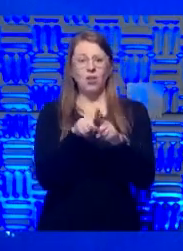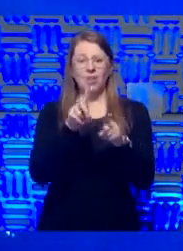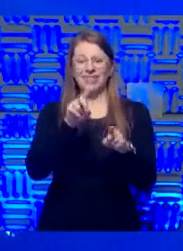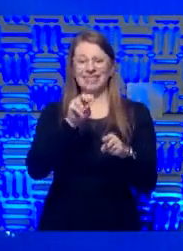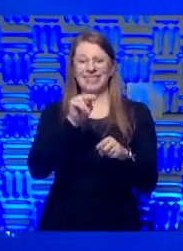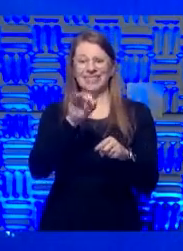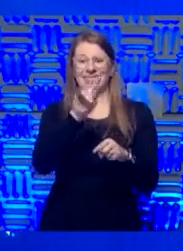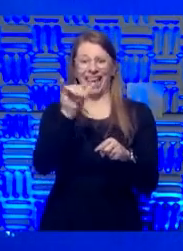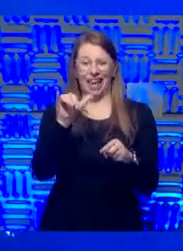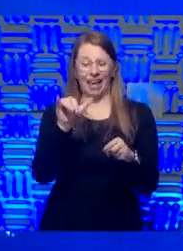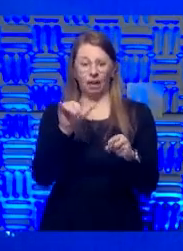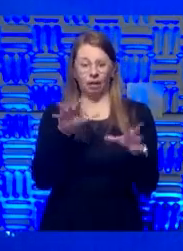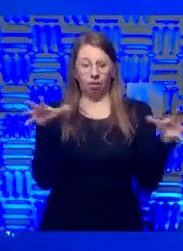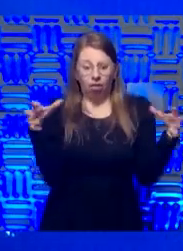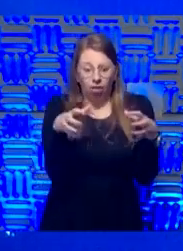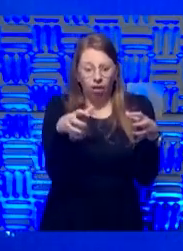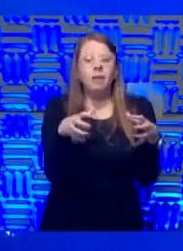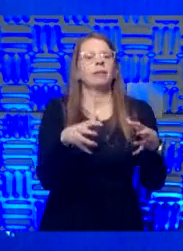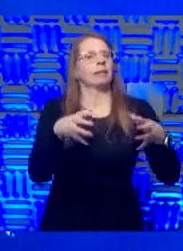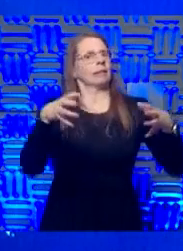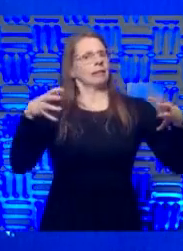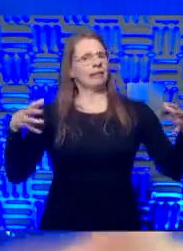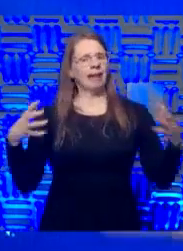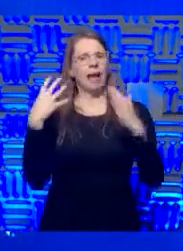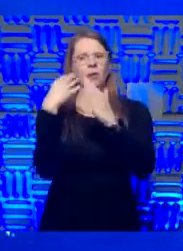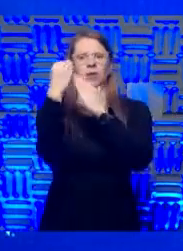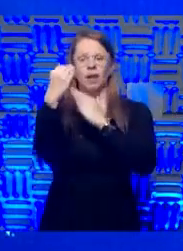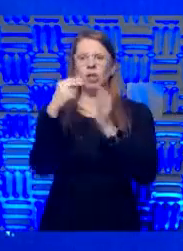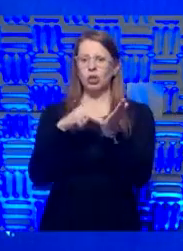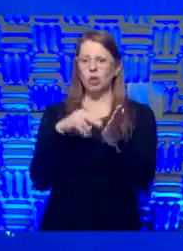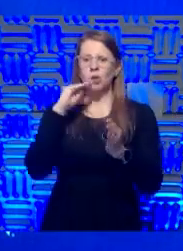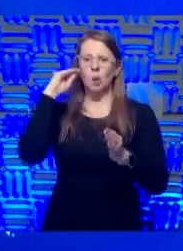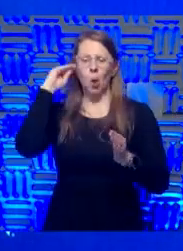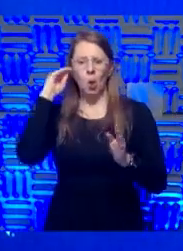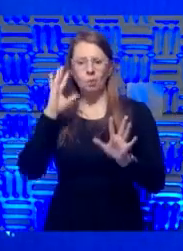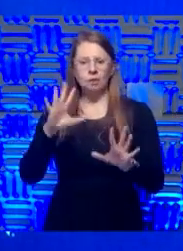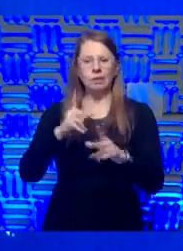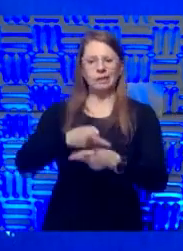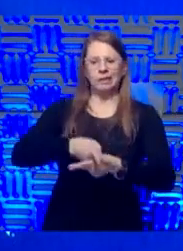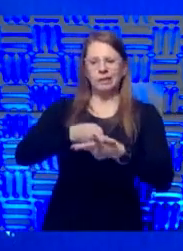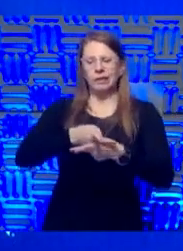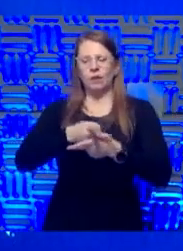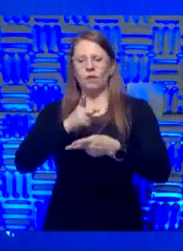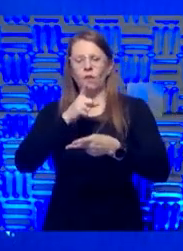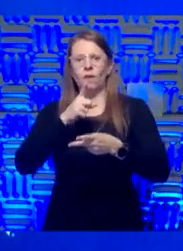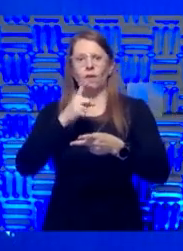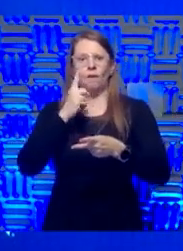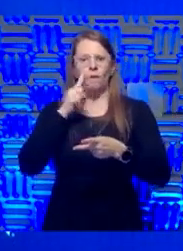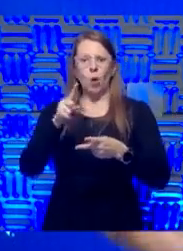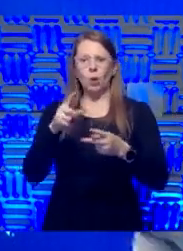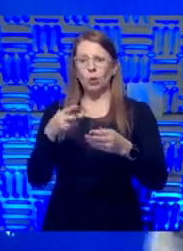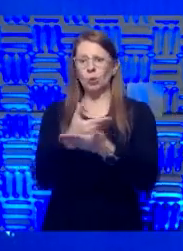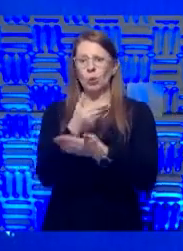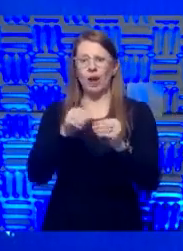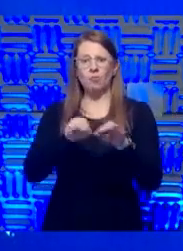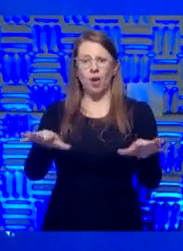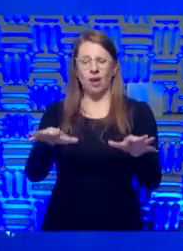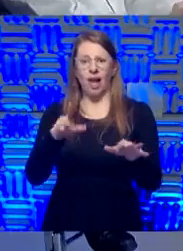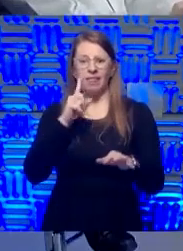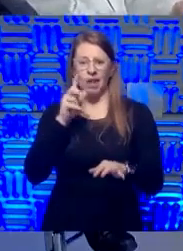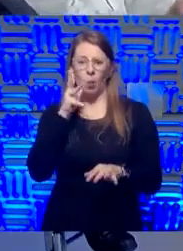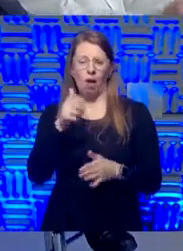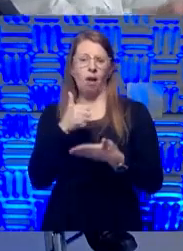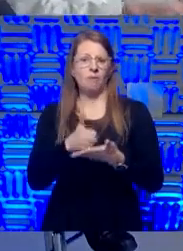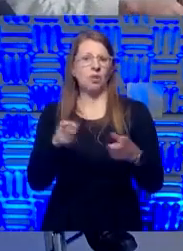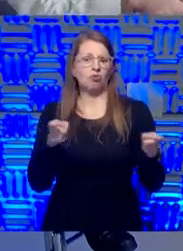with really closing off places like nursing homes from getting this disease again or in a new outbreak, then I think we'll help control the disease. Yeah,